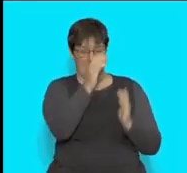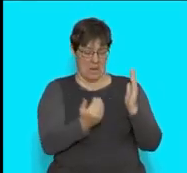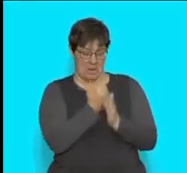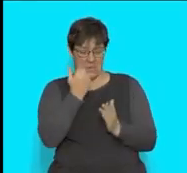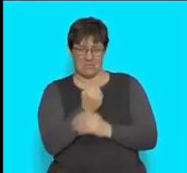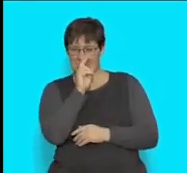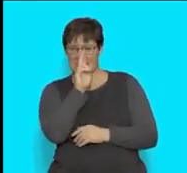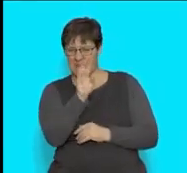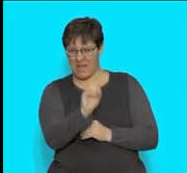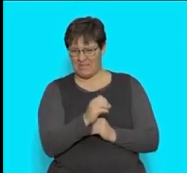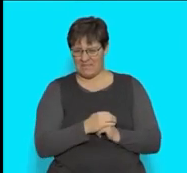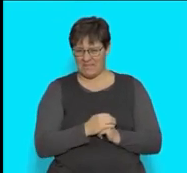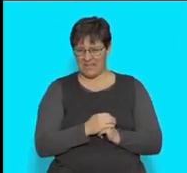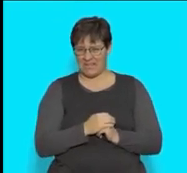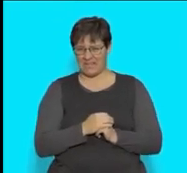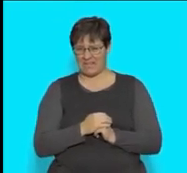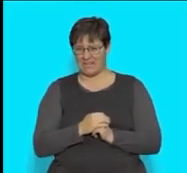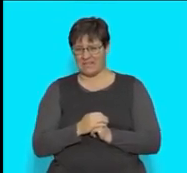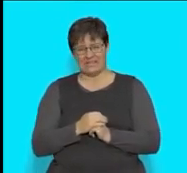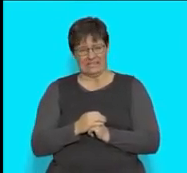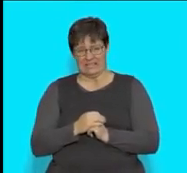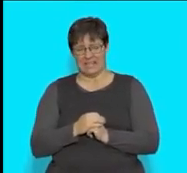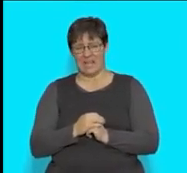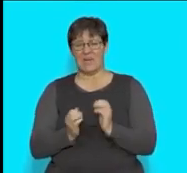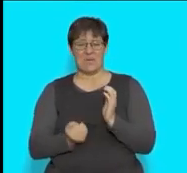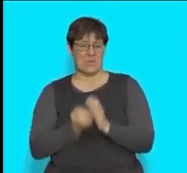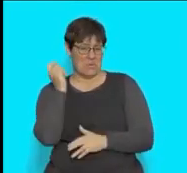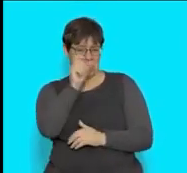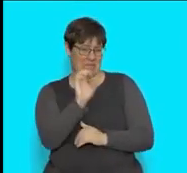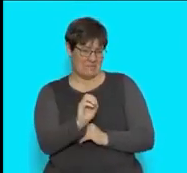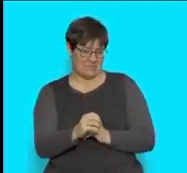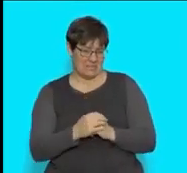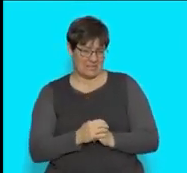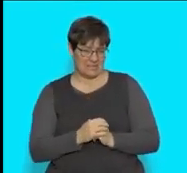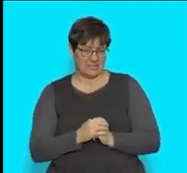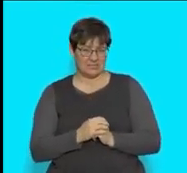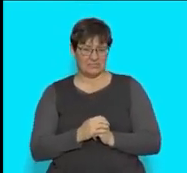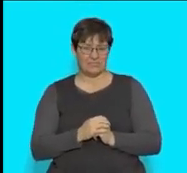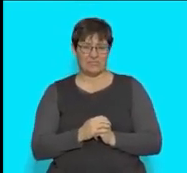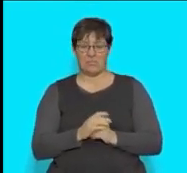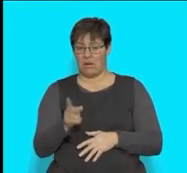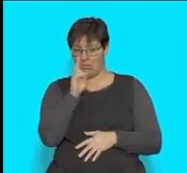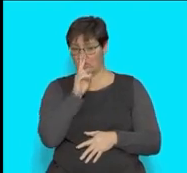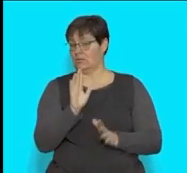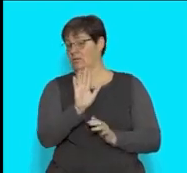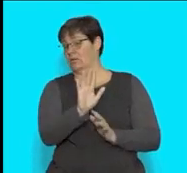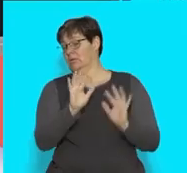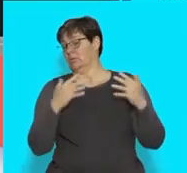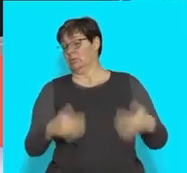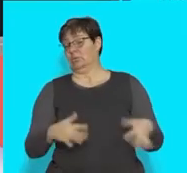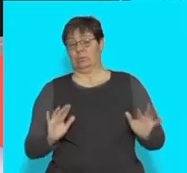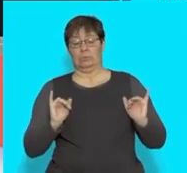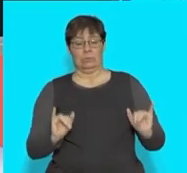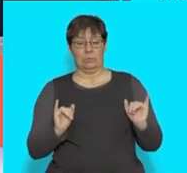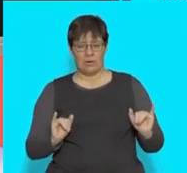can have a look behind me, quite a lot of new words on the board. It might look a little bit frightening, but we're going to go through it. And